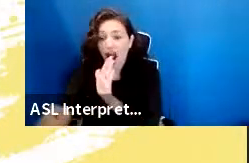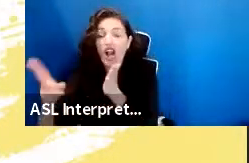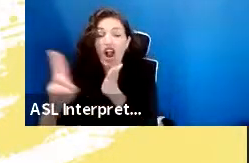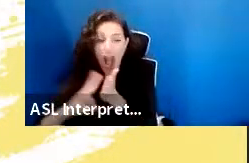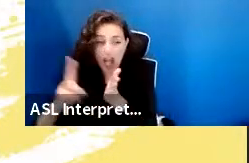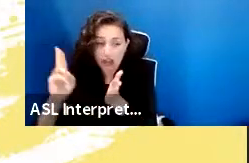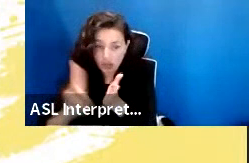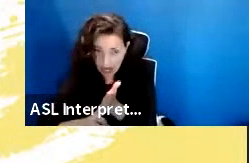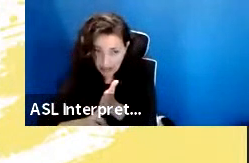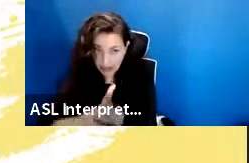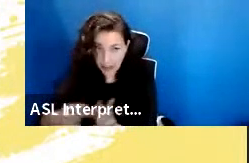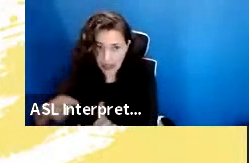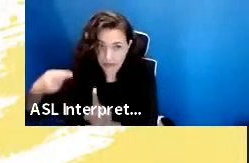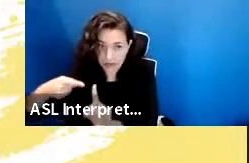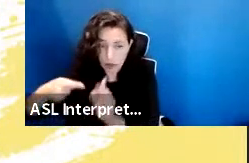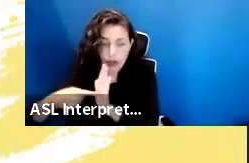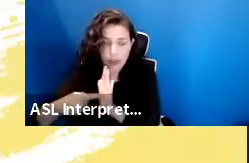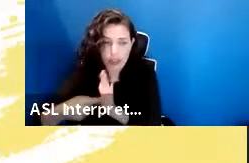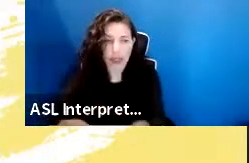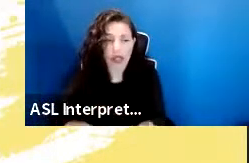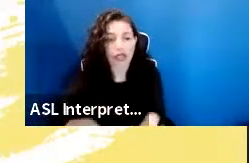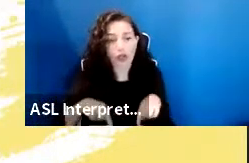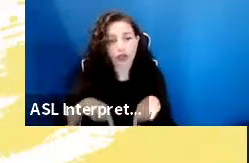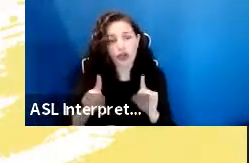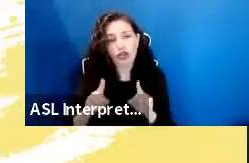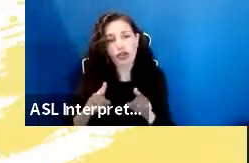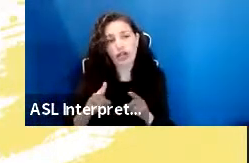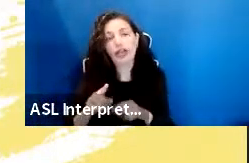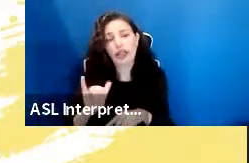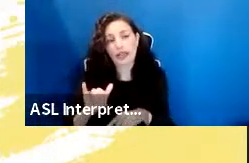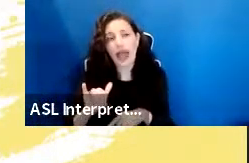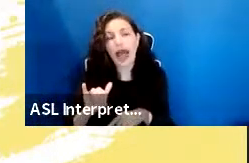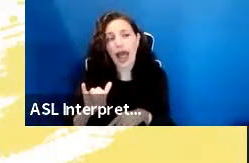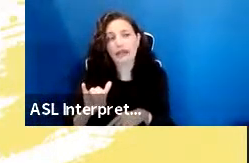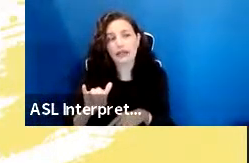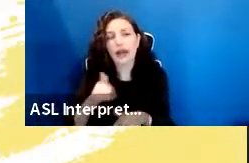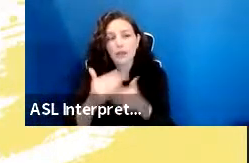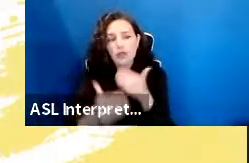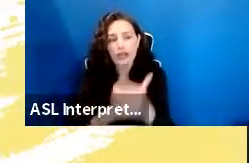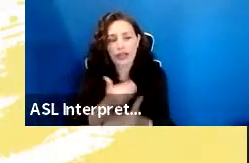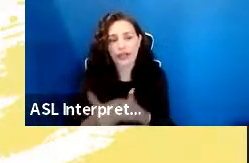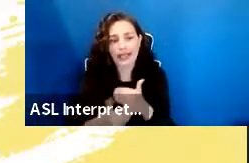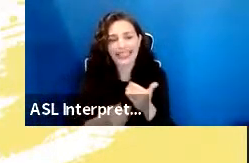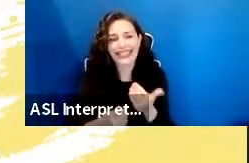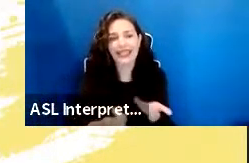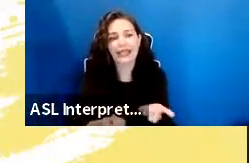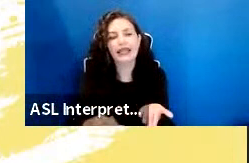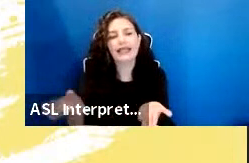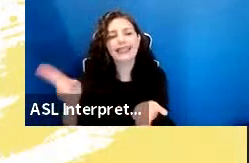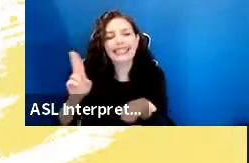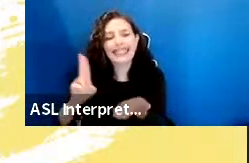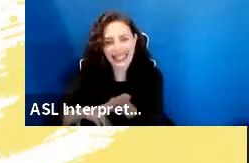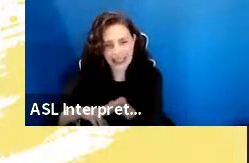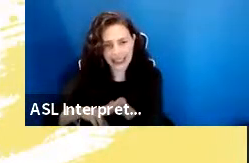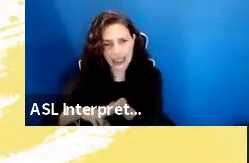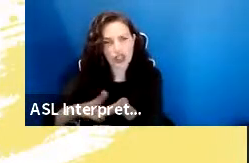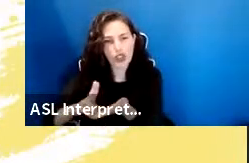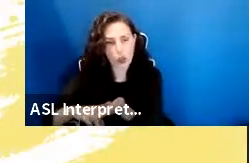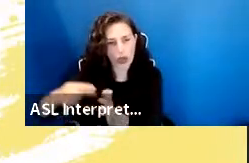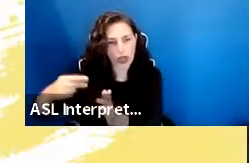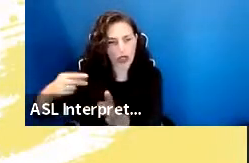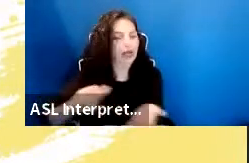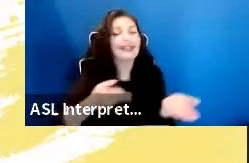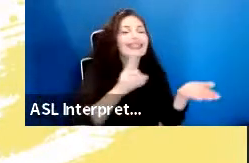of contact during the signatory process is that signatory business representative, and they will walk you through the